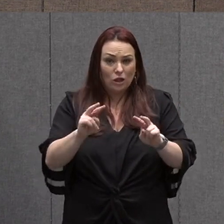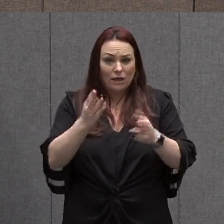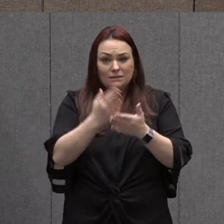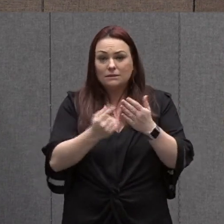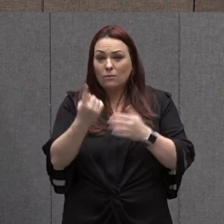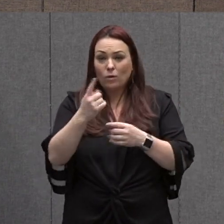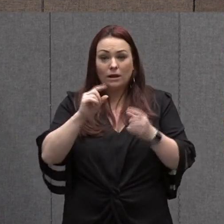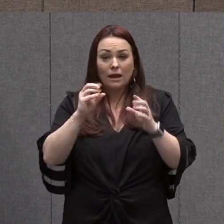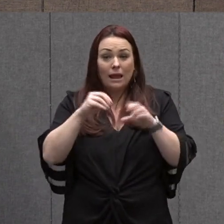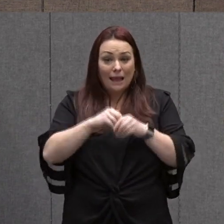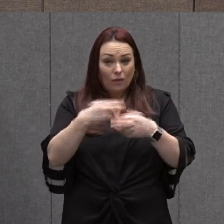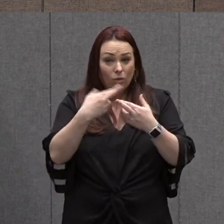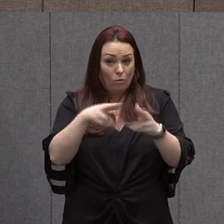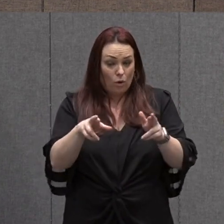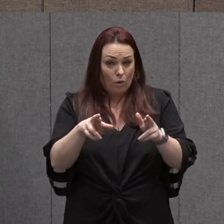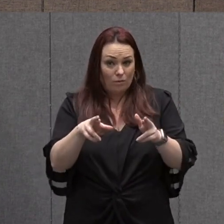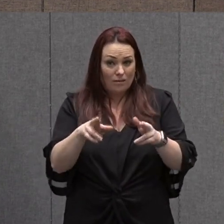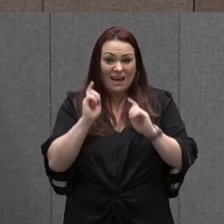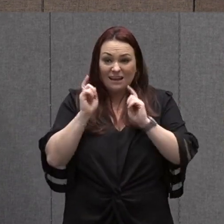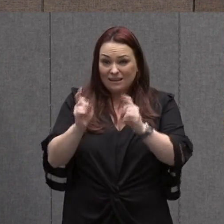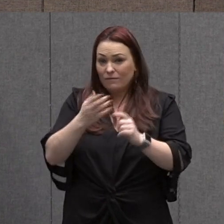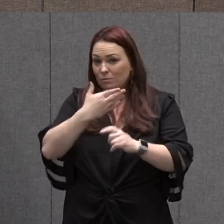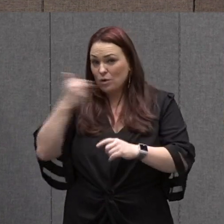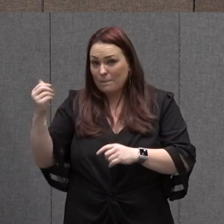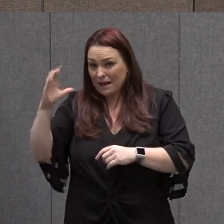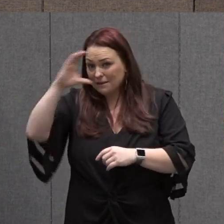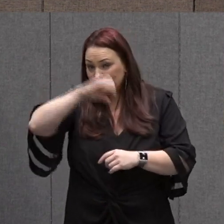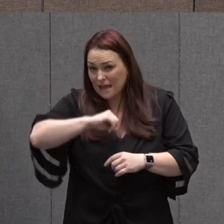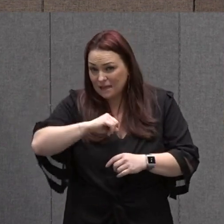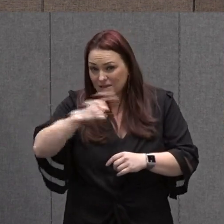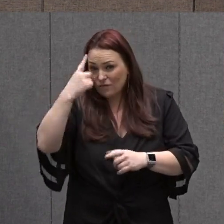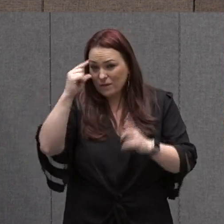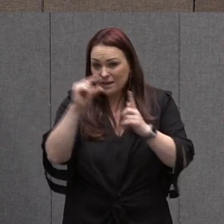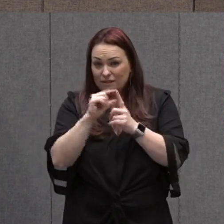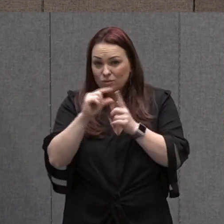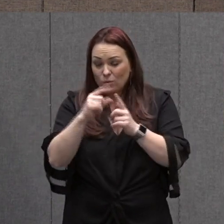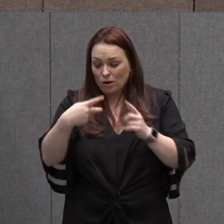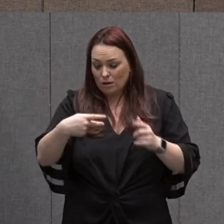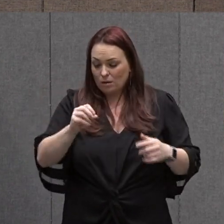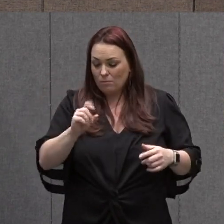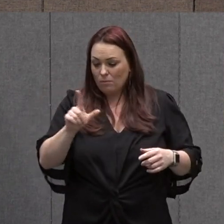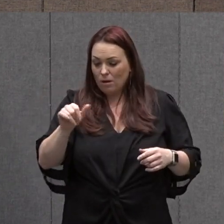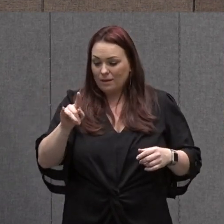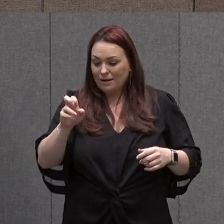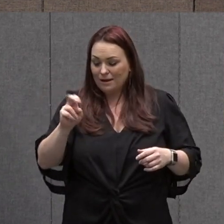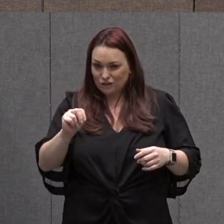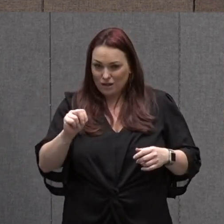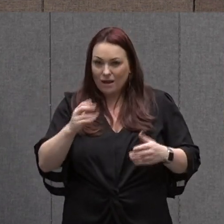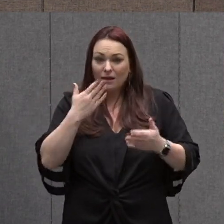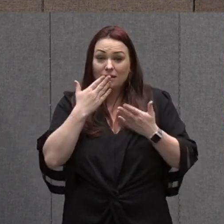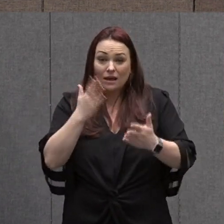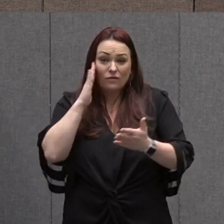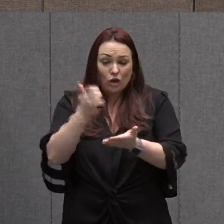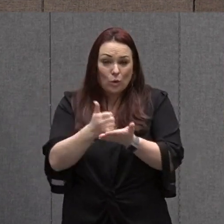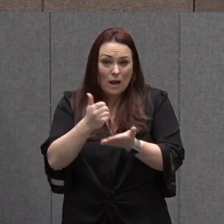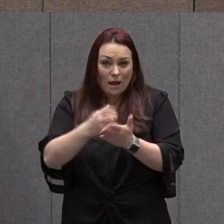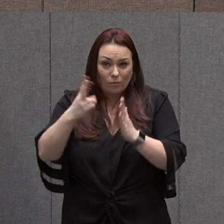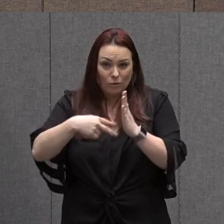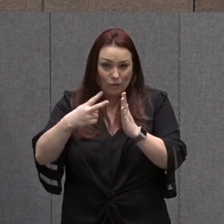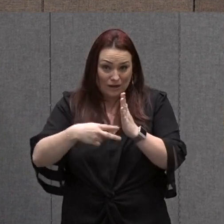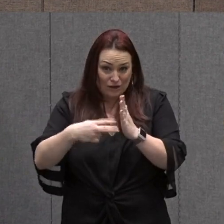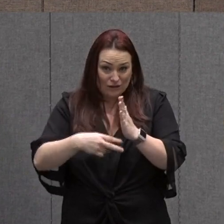about ways that seeds are dispersed or how they move around. You know, maybe later today you